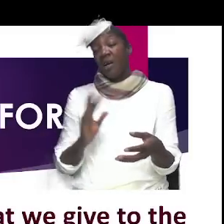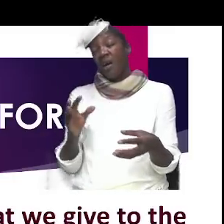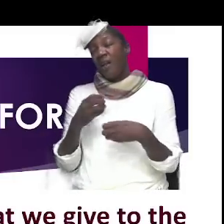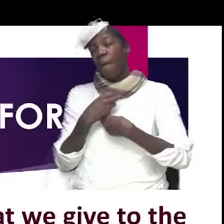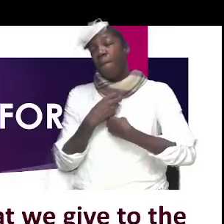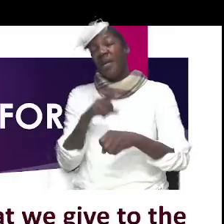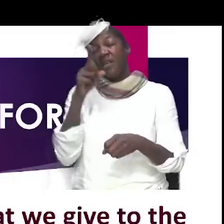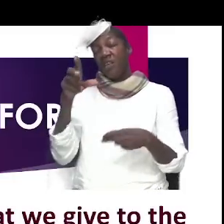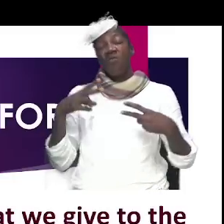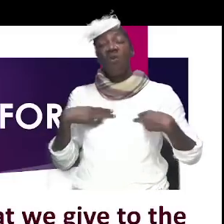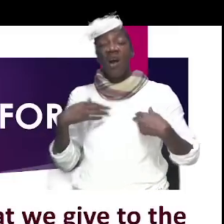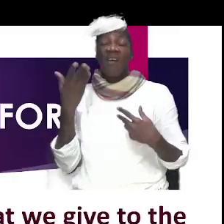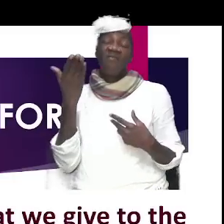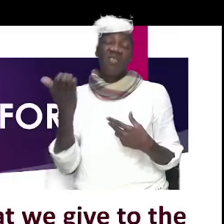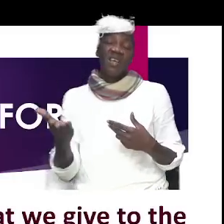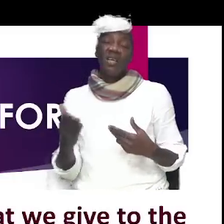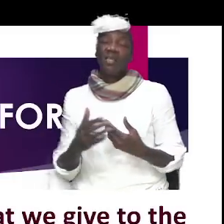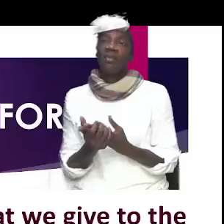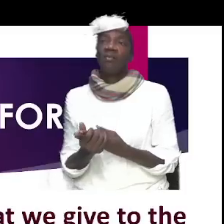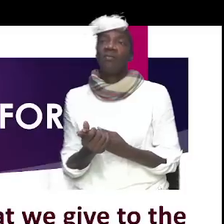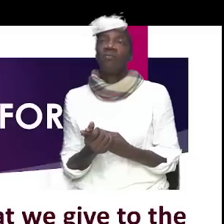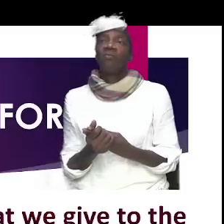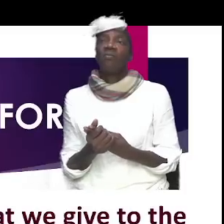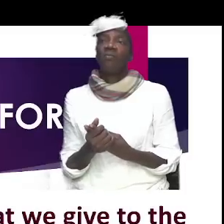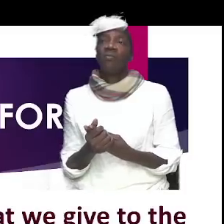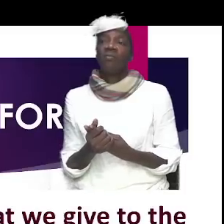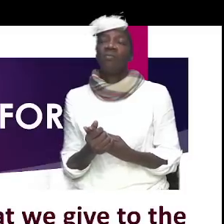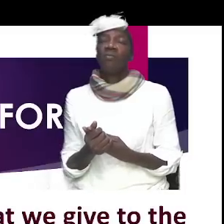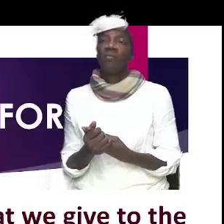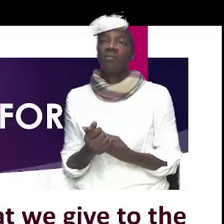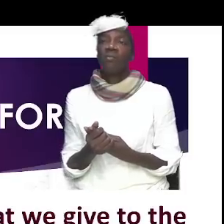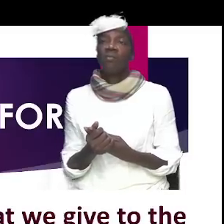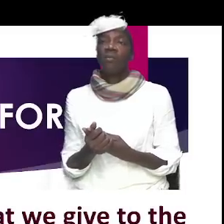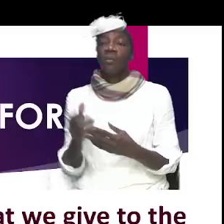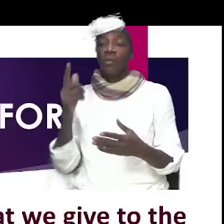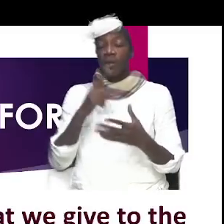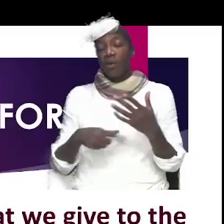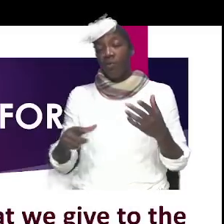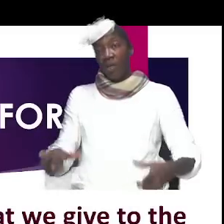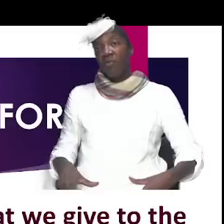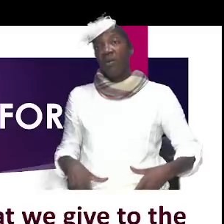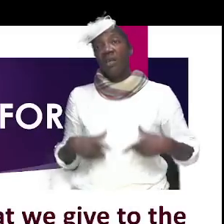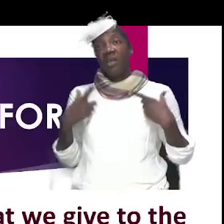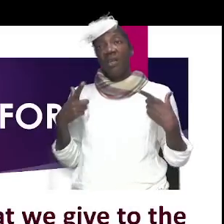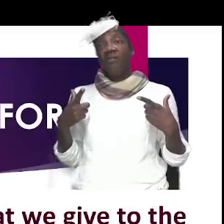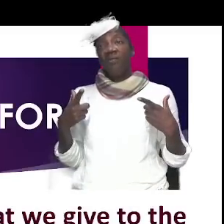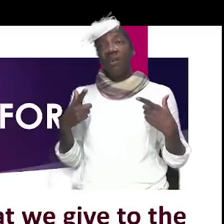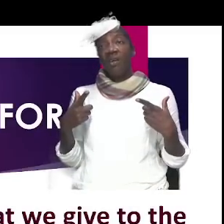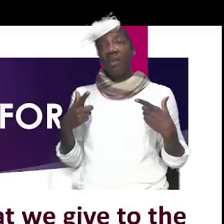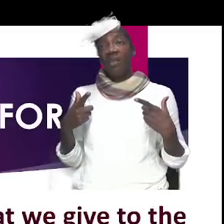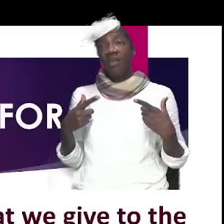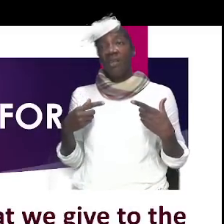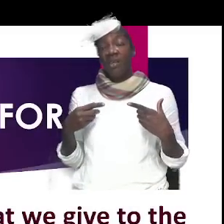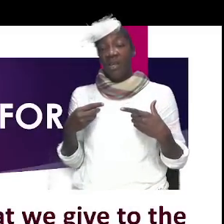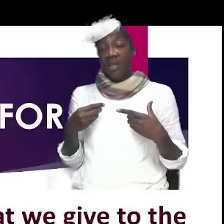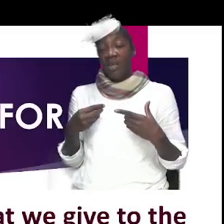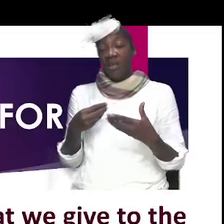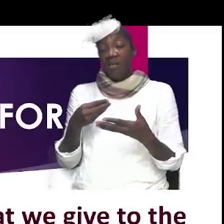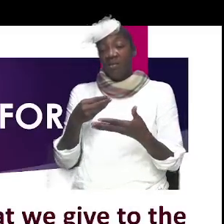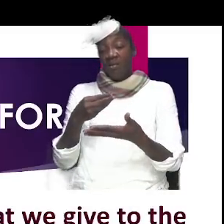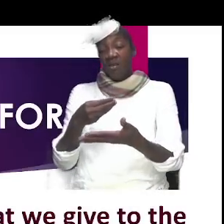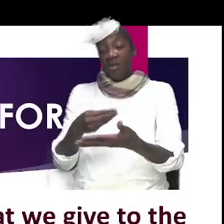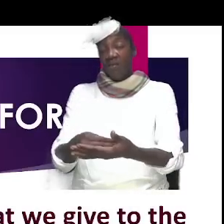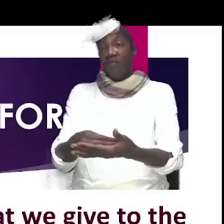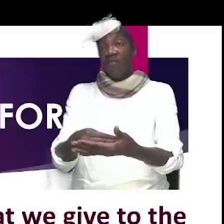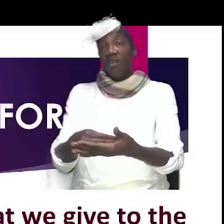doesn't matter. It belongs to God. Yes? What we live on, what we invest, what